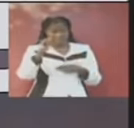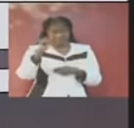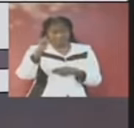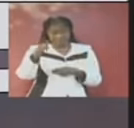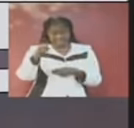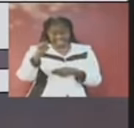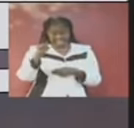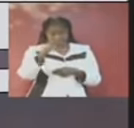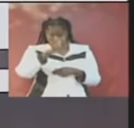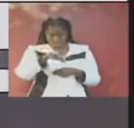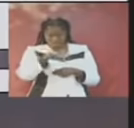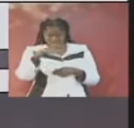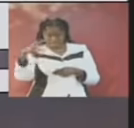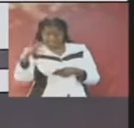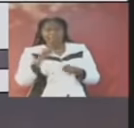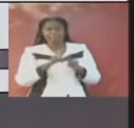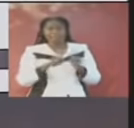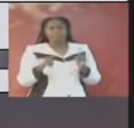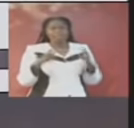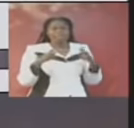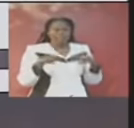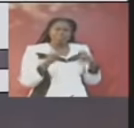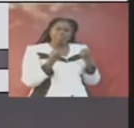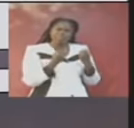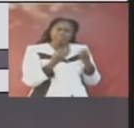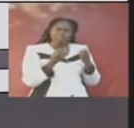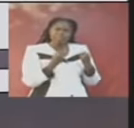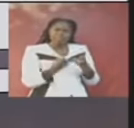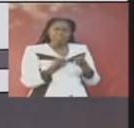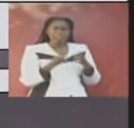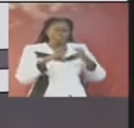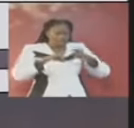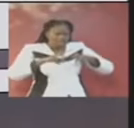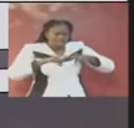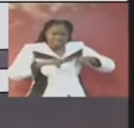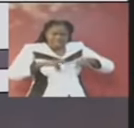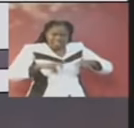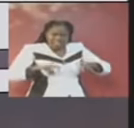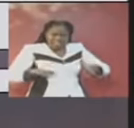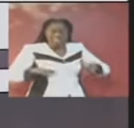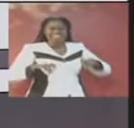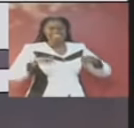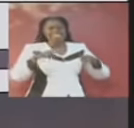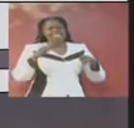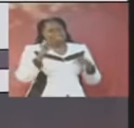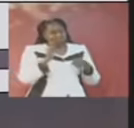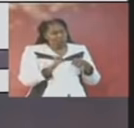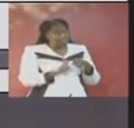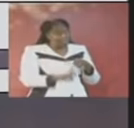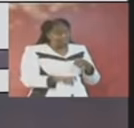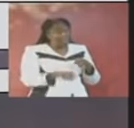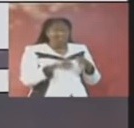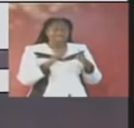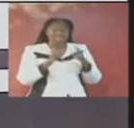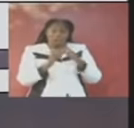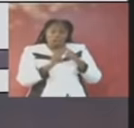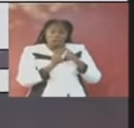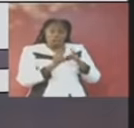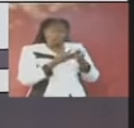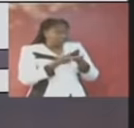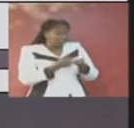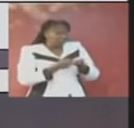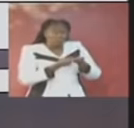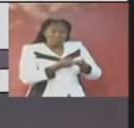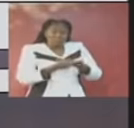of spatial analysis in general, which takes place before we could get to the point of presenting a map. These